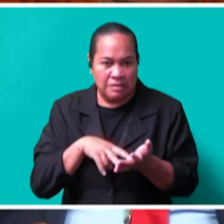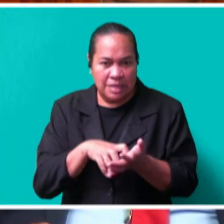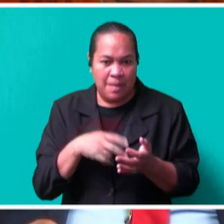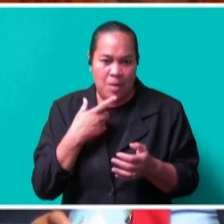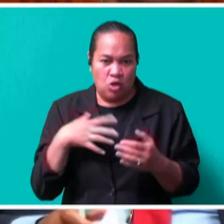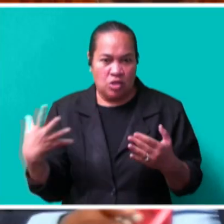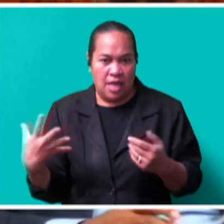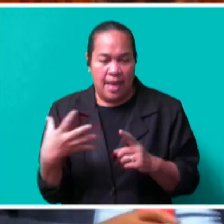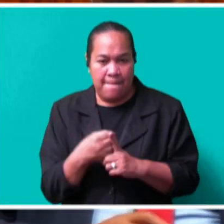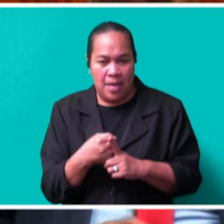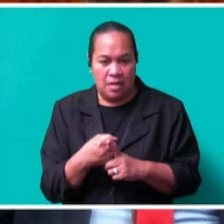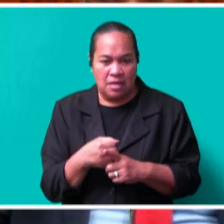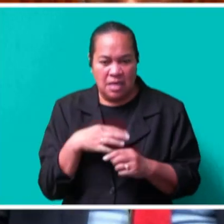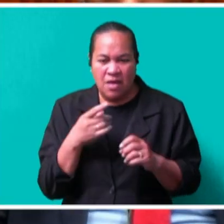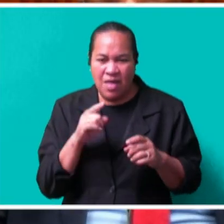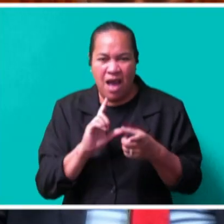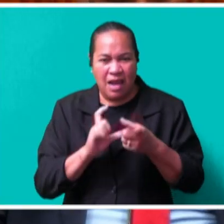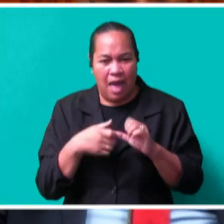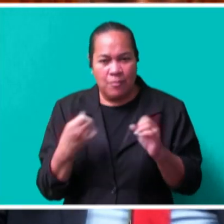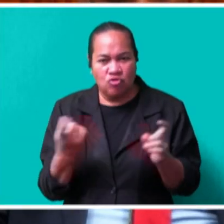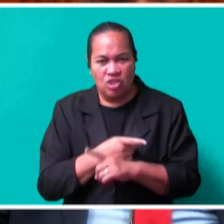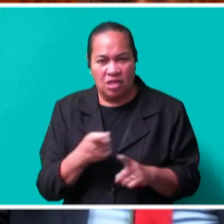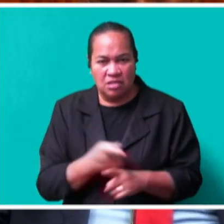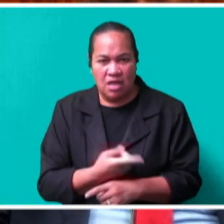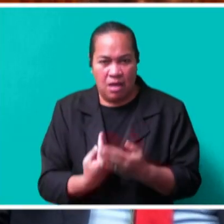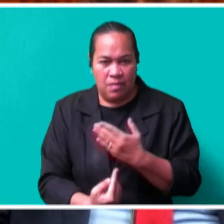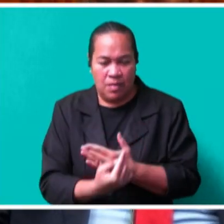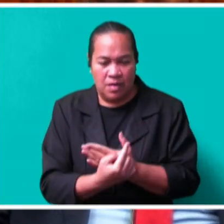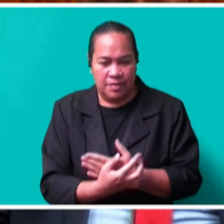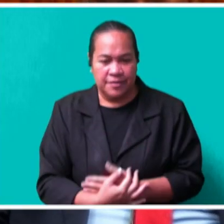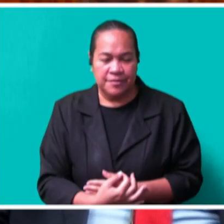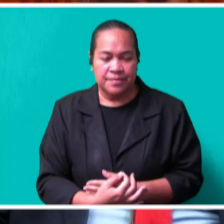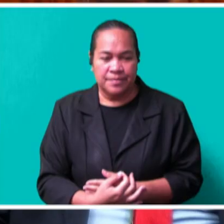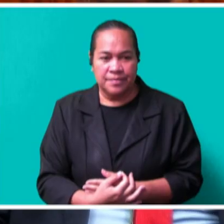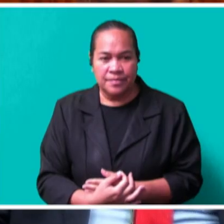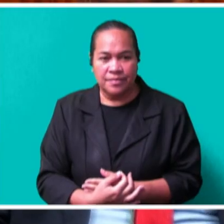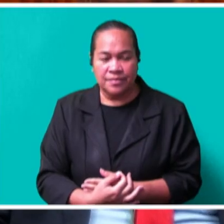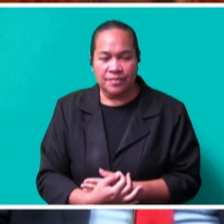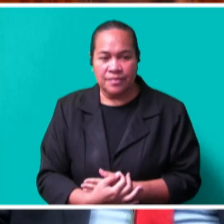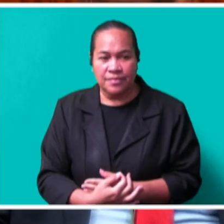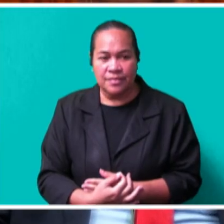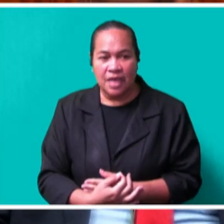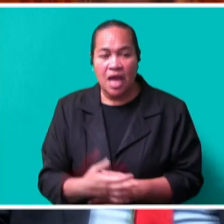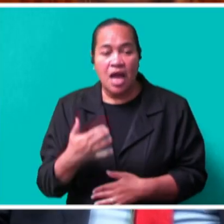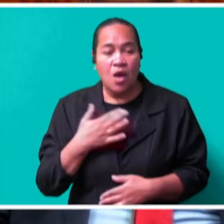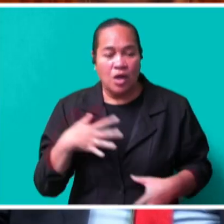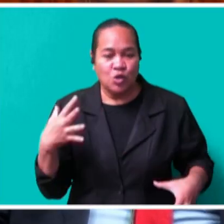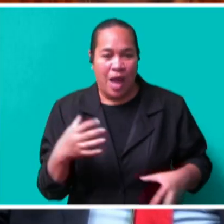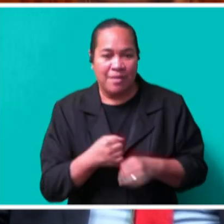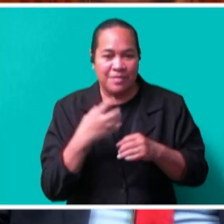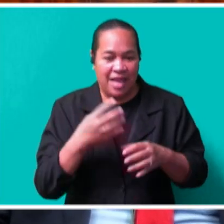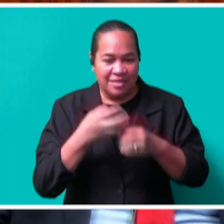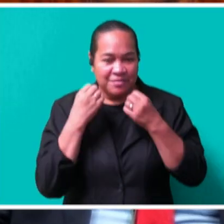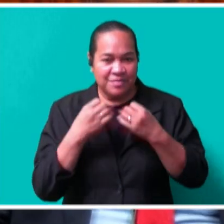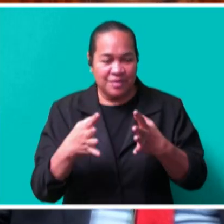of the changing climate. Honourable Speaker, sir, I rise today to update this August House on the